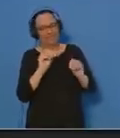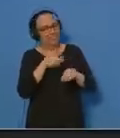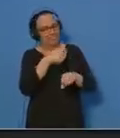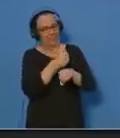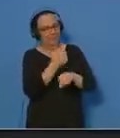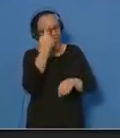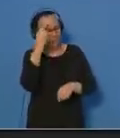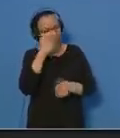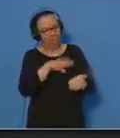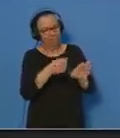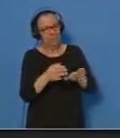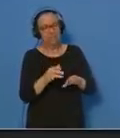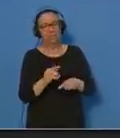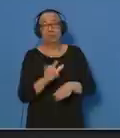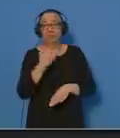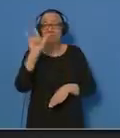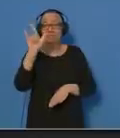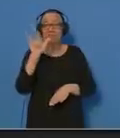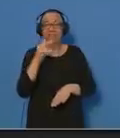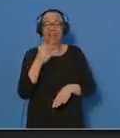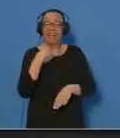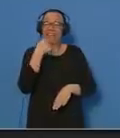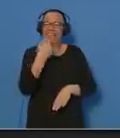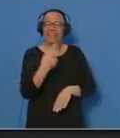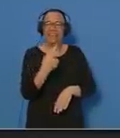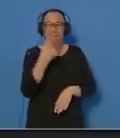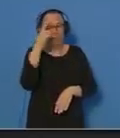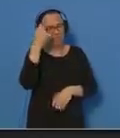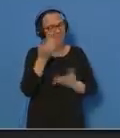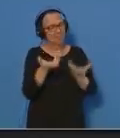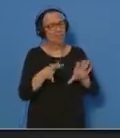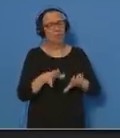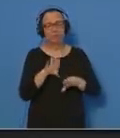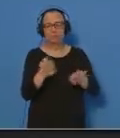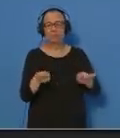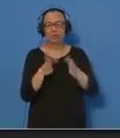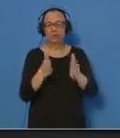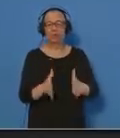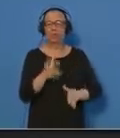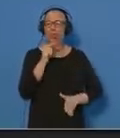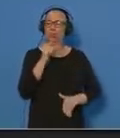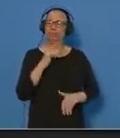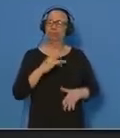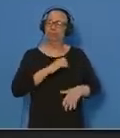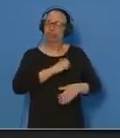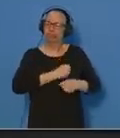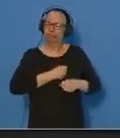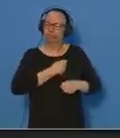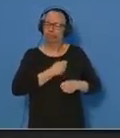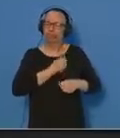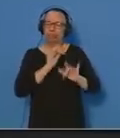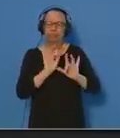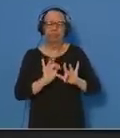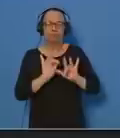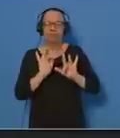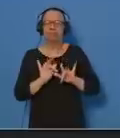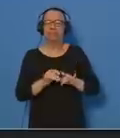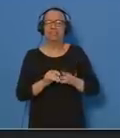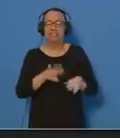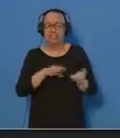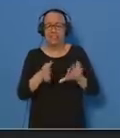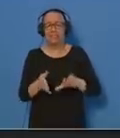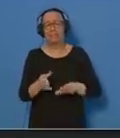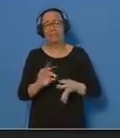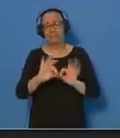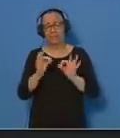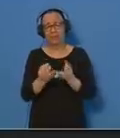I don't want the Bermudians in Bermuda right now who are mourning the loss of their loved one to think that the